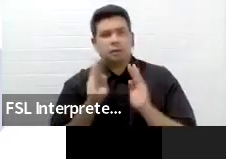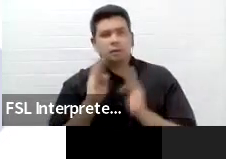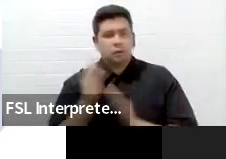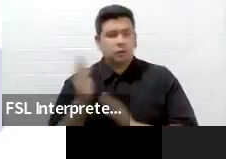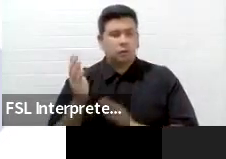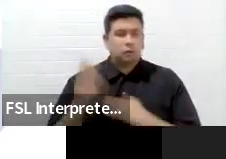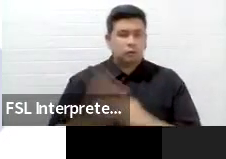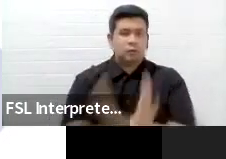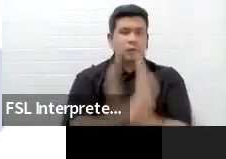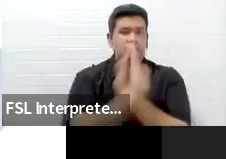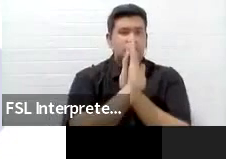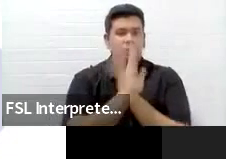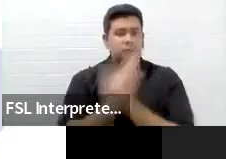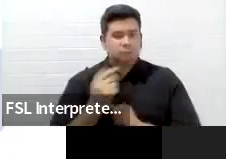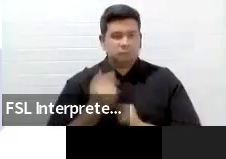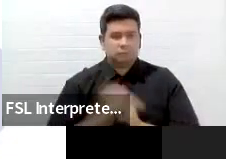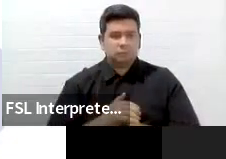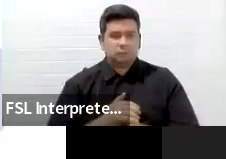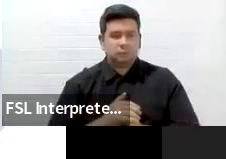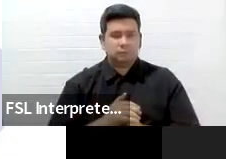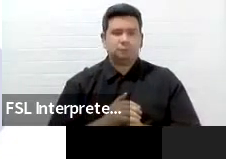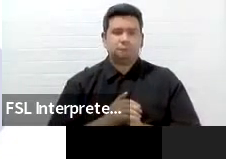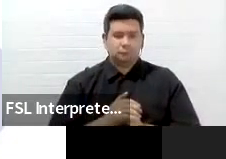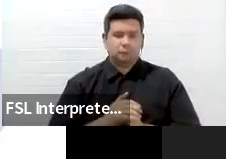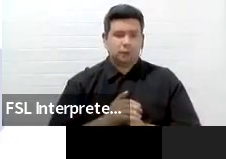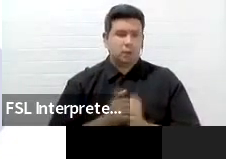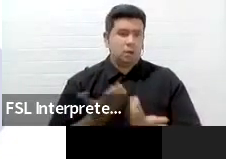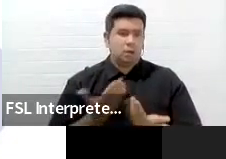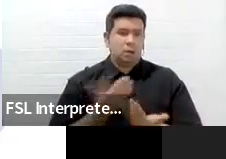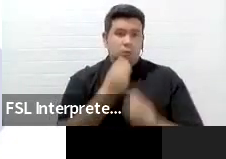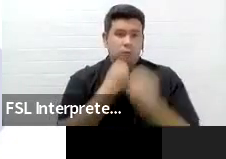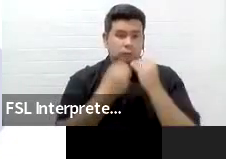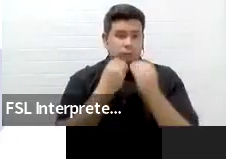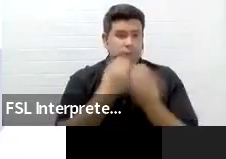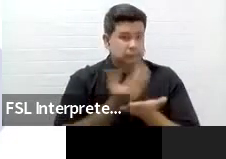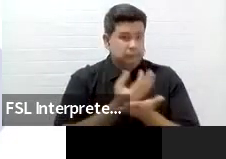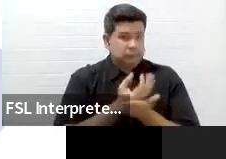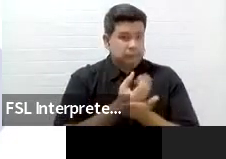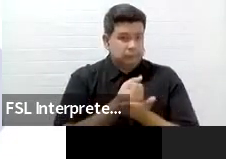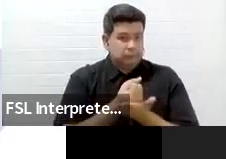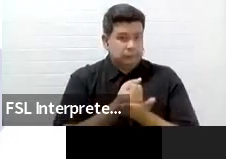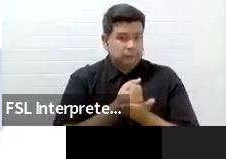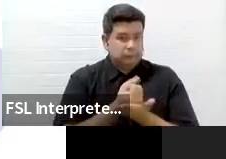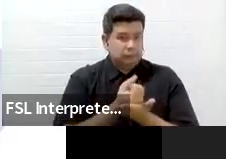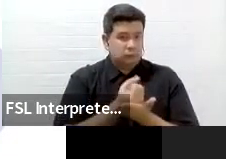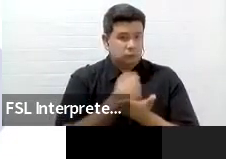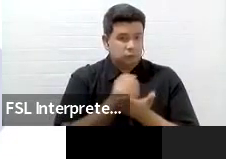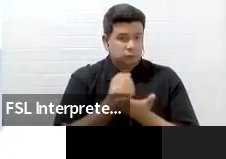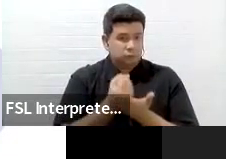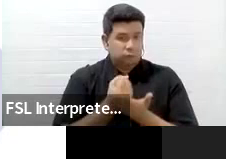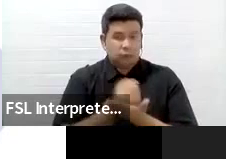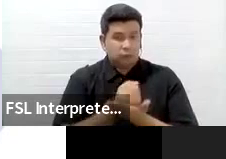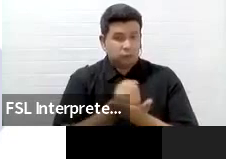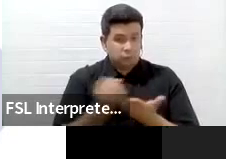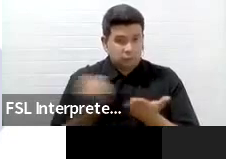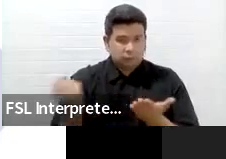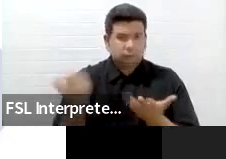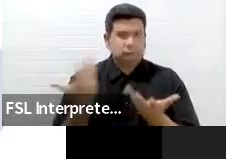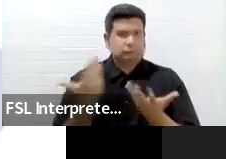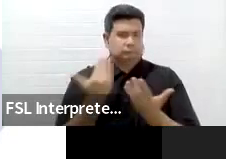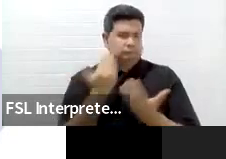countryside, wherein food supplies became short. And as a result of this,